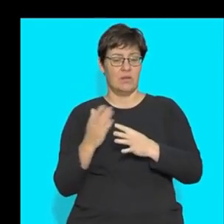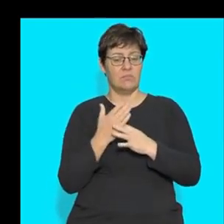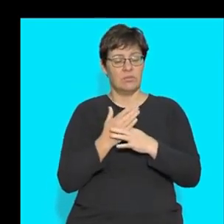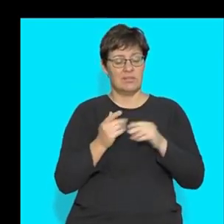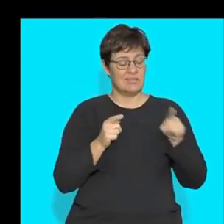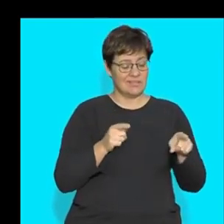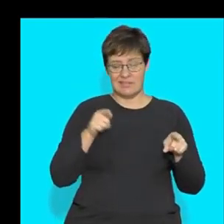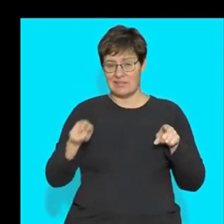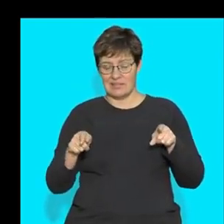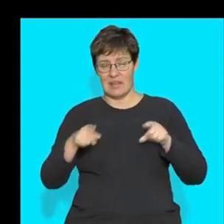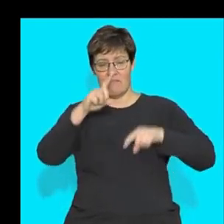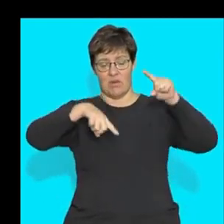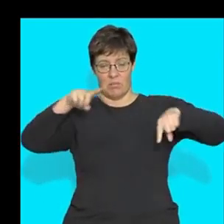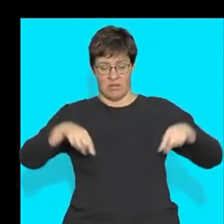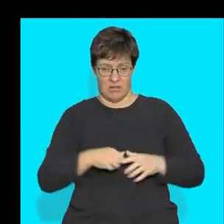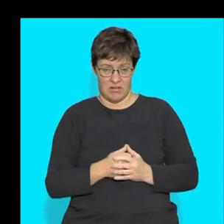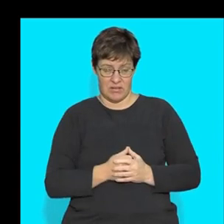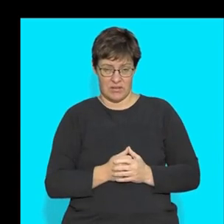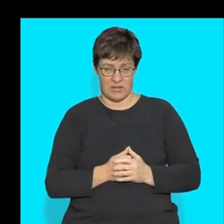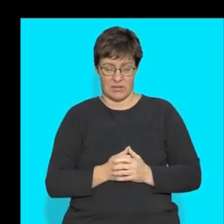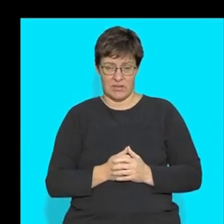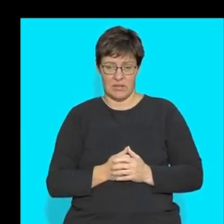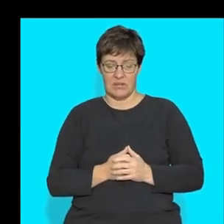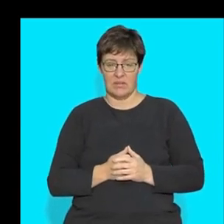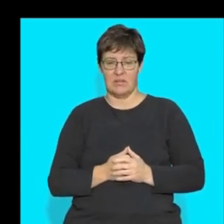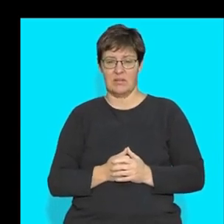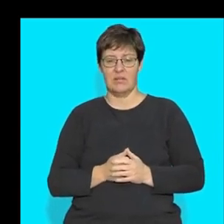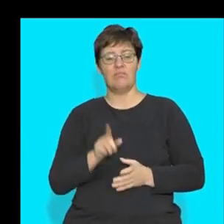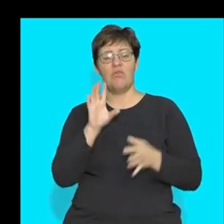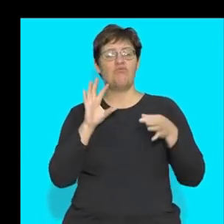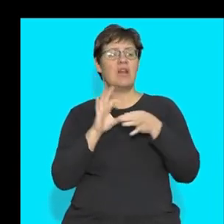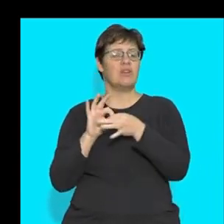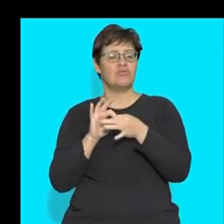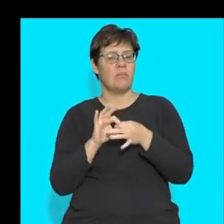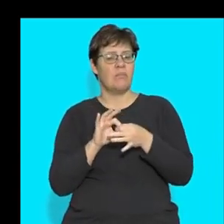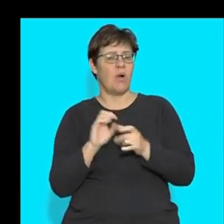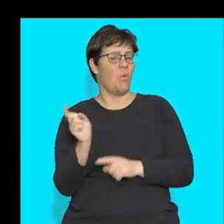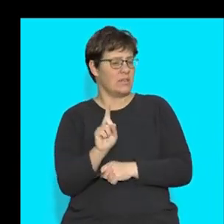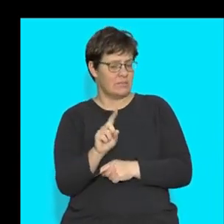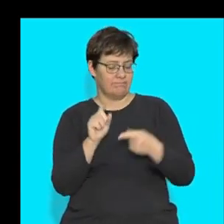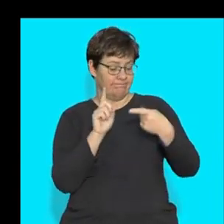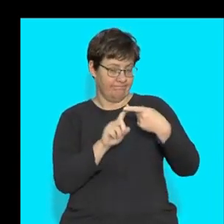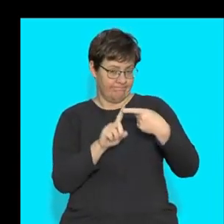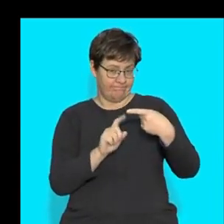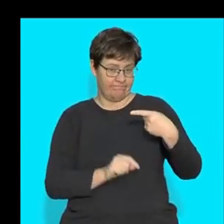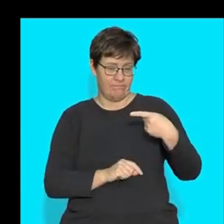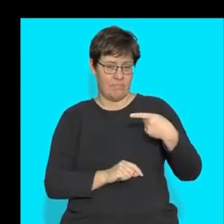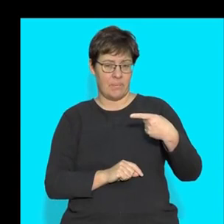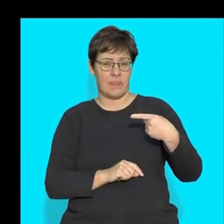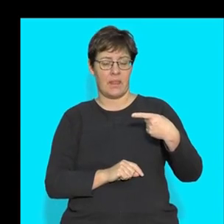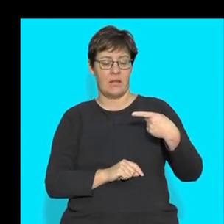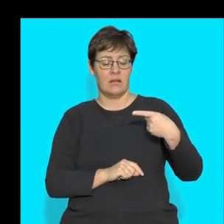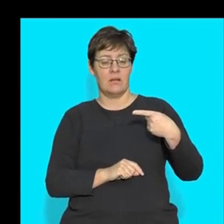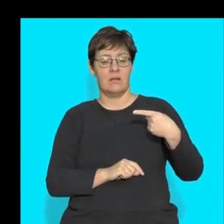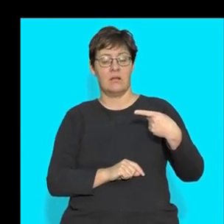between two variables, right? But the condition of this relationship is that one input